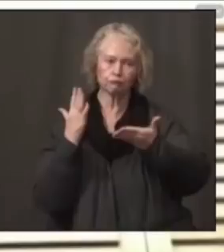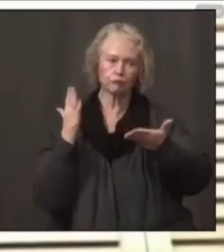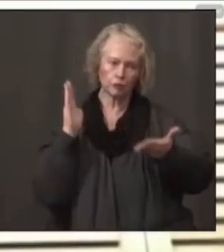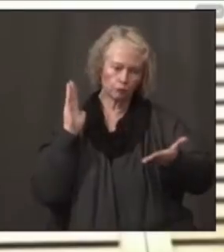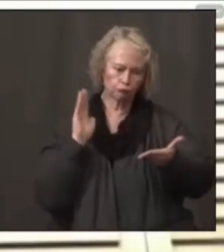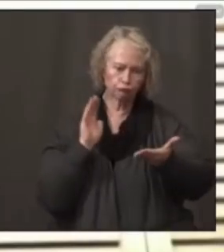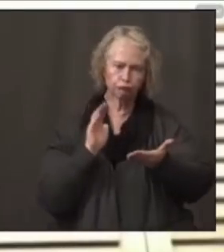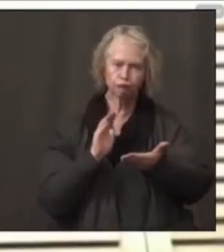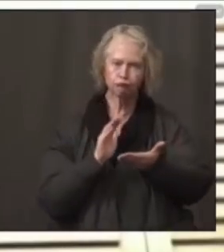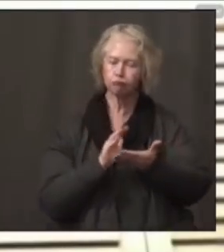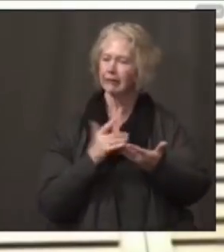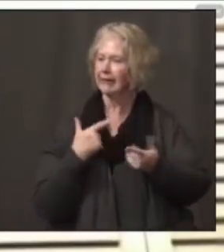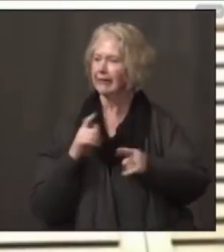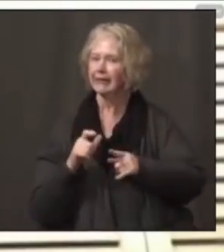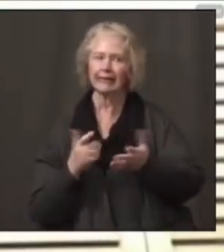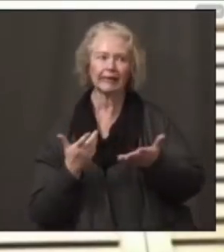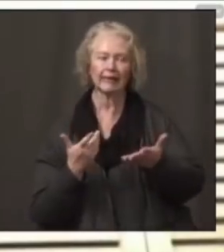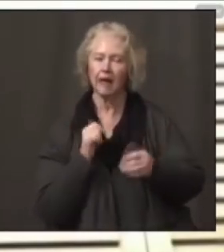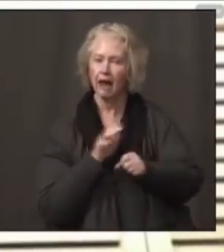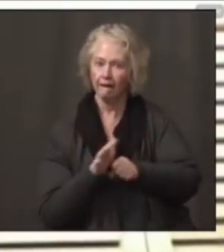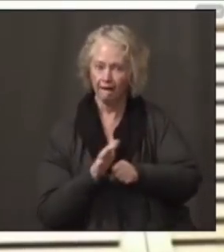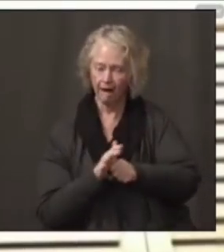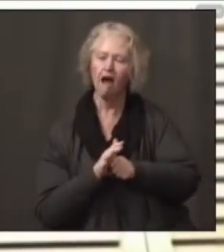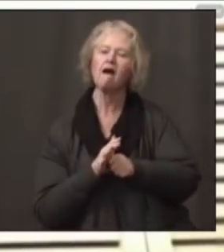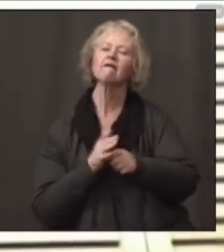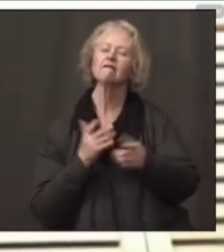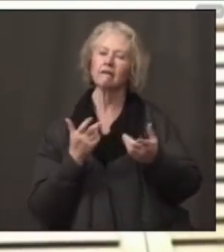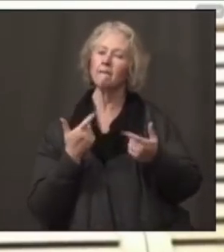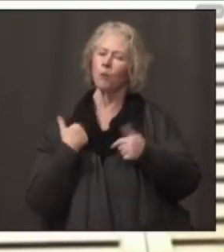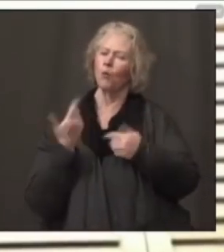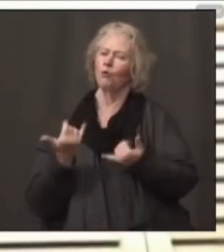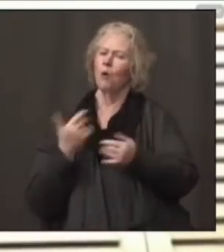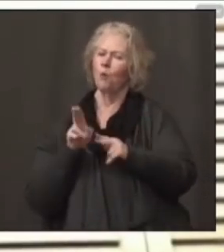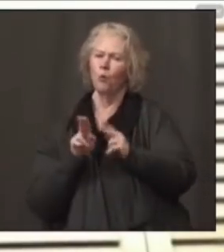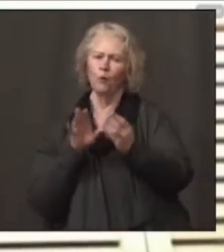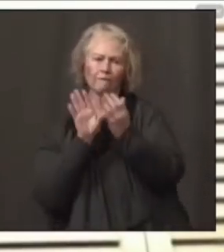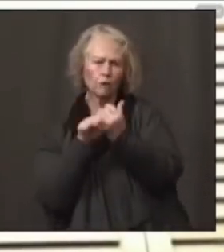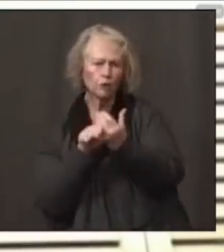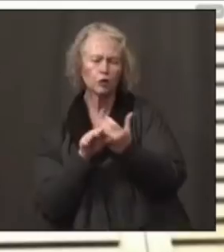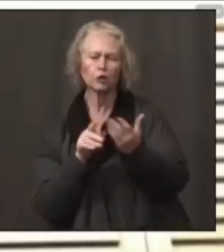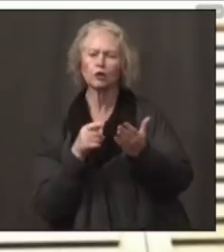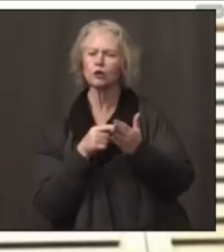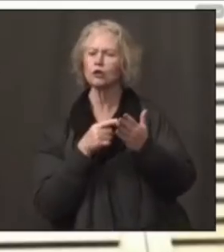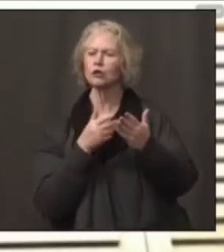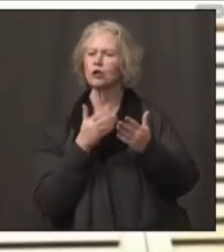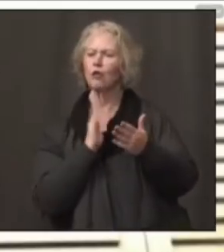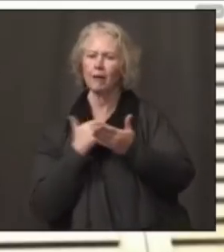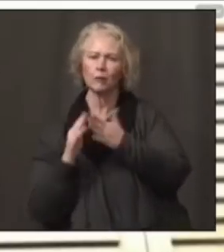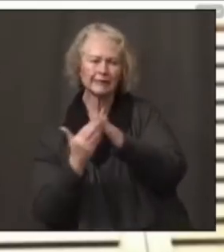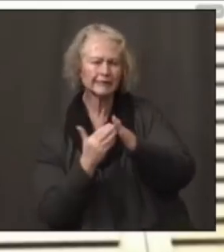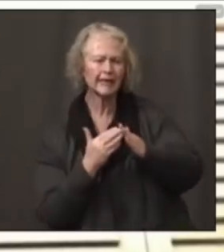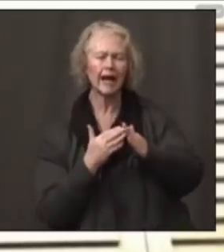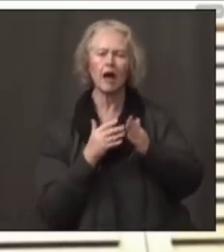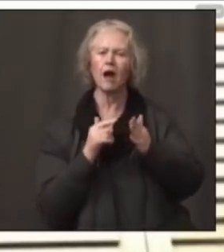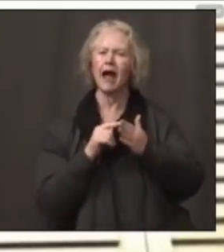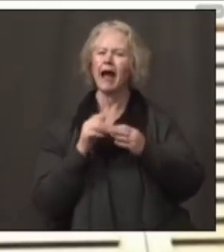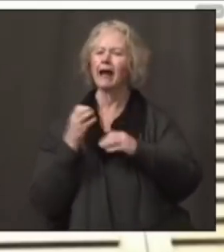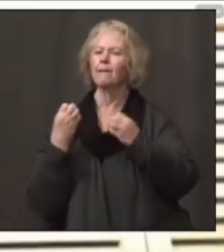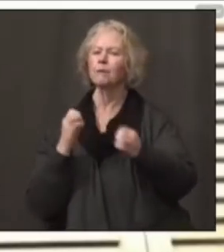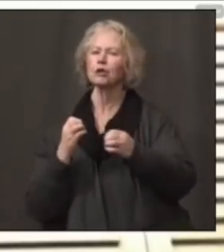interface from the State Emergency Operations Center virtually is through our municipalities and tribal nations emergency management